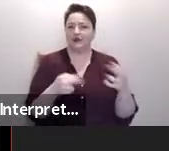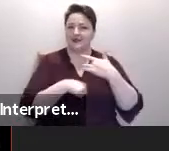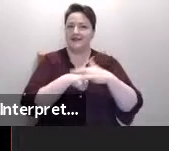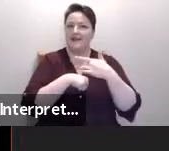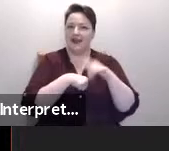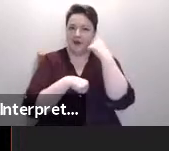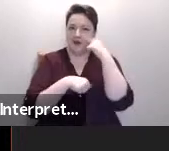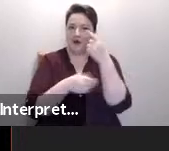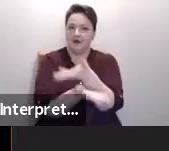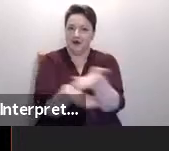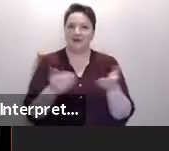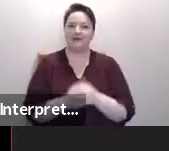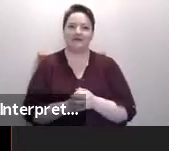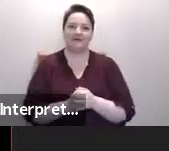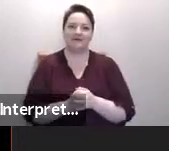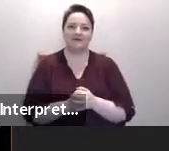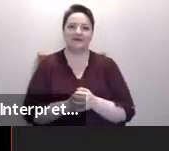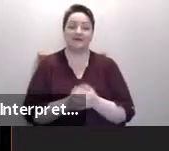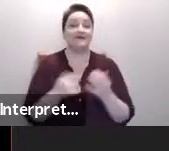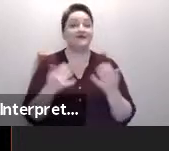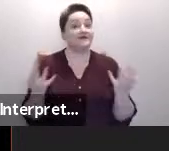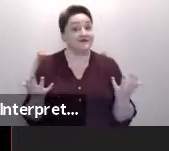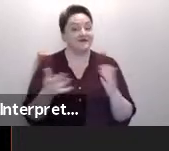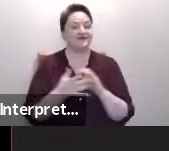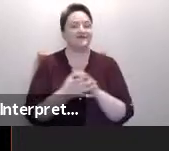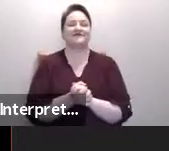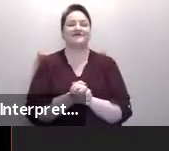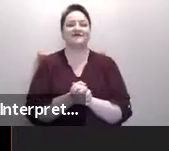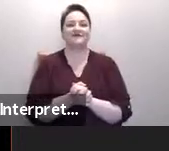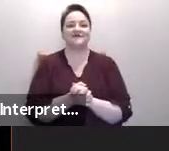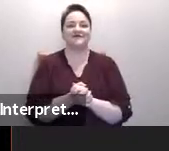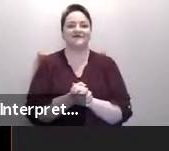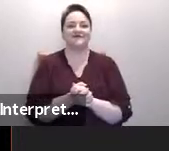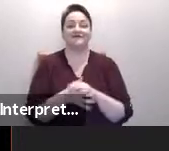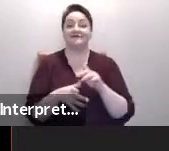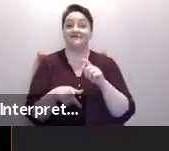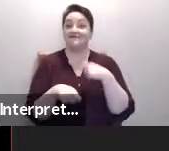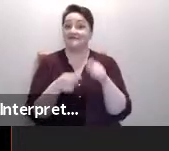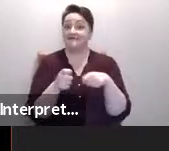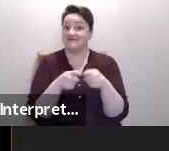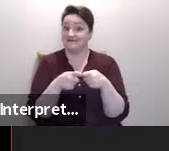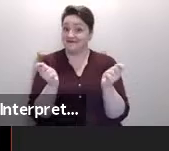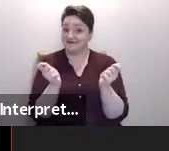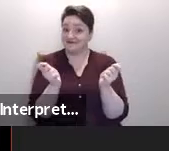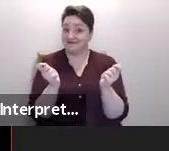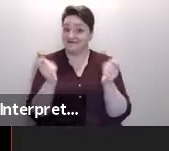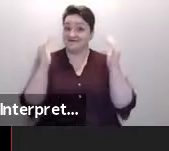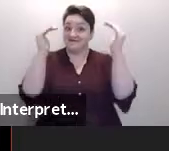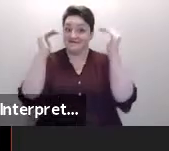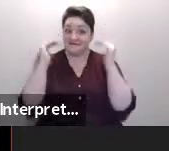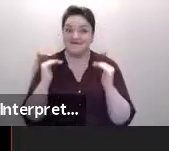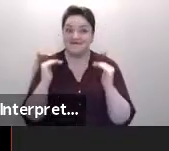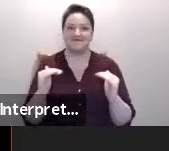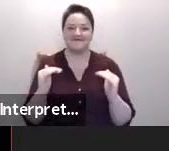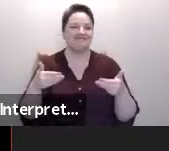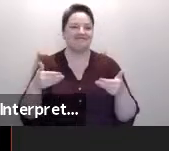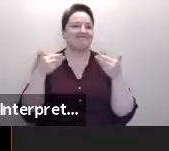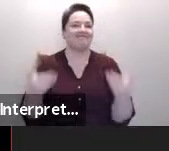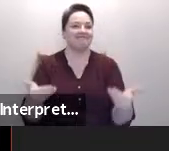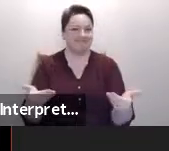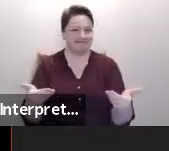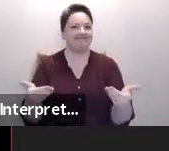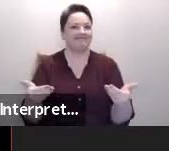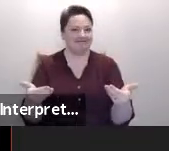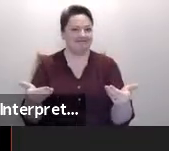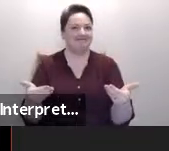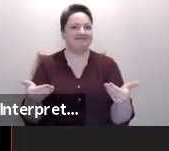all. So with that being said, we should move into